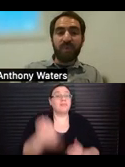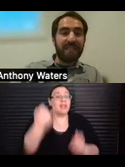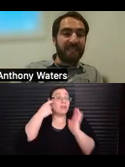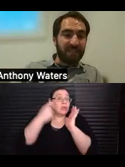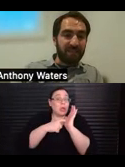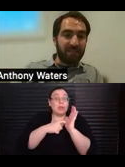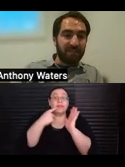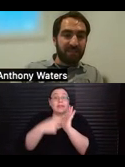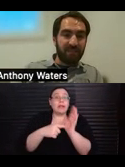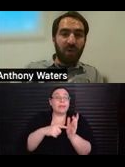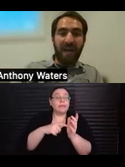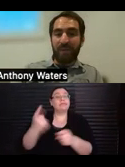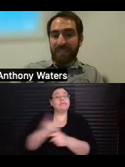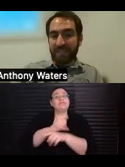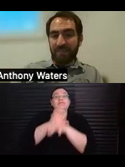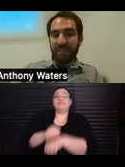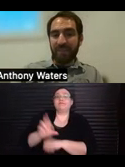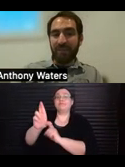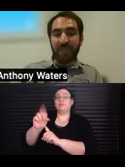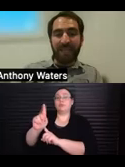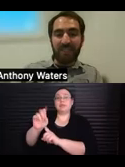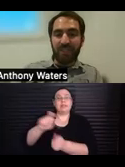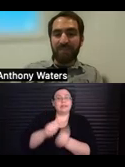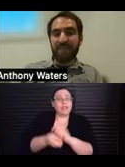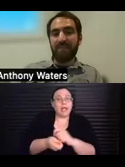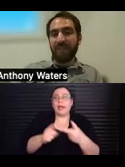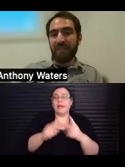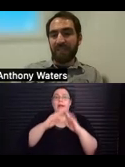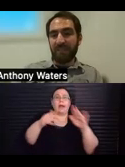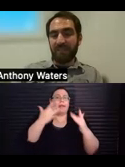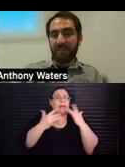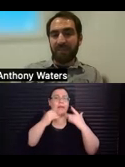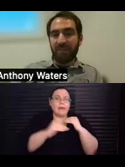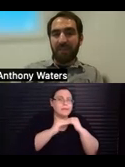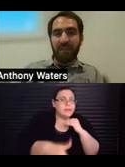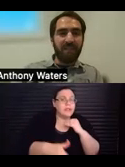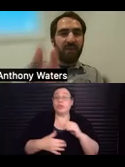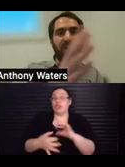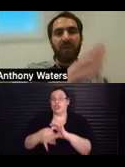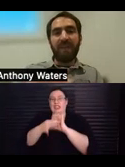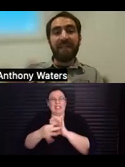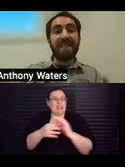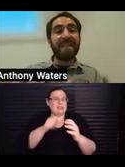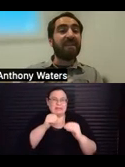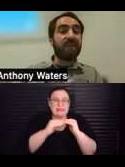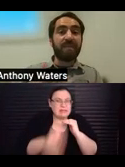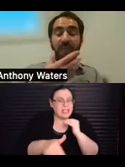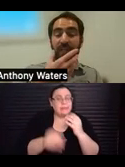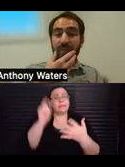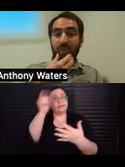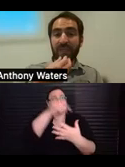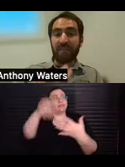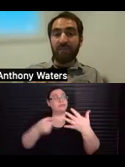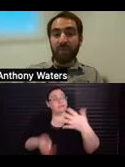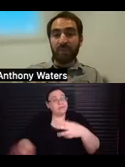in routine or housing instability, relationship instability, these are all things that increase